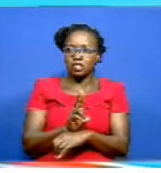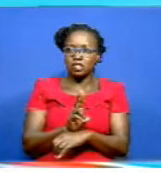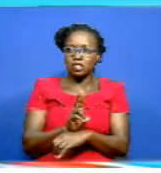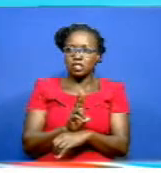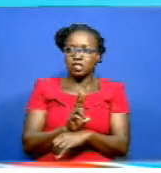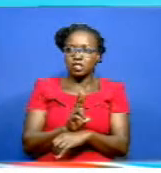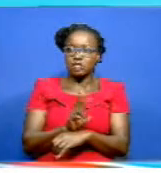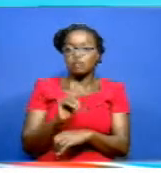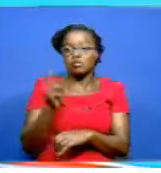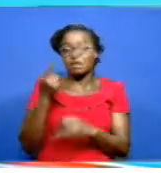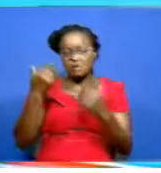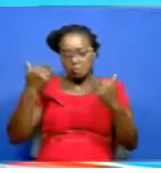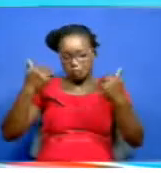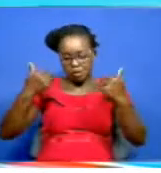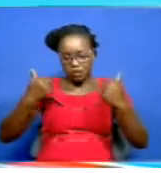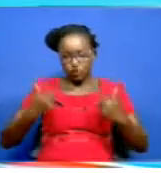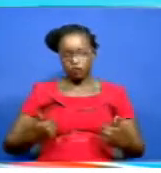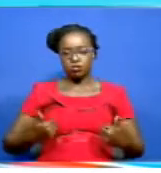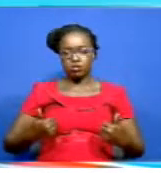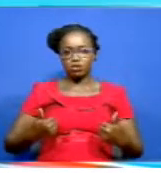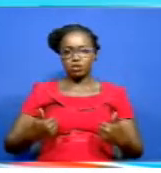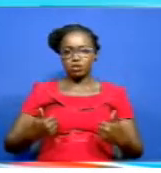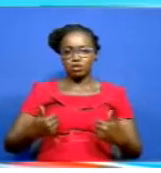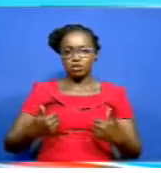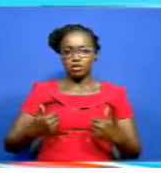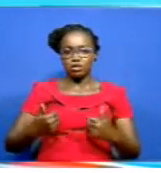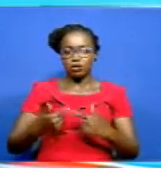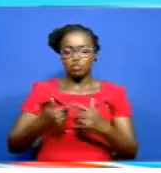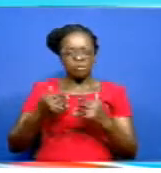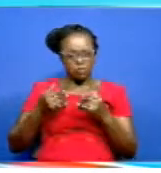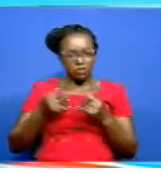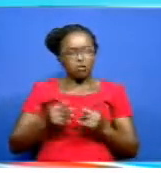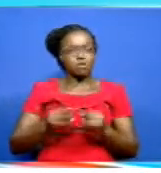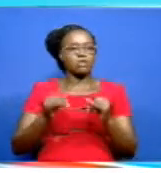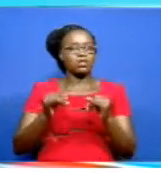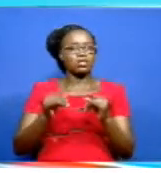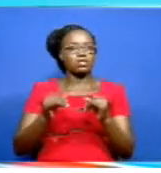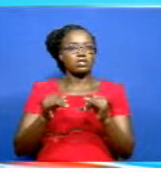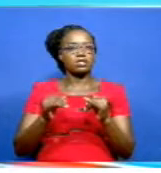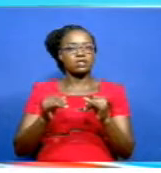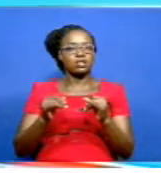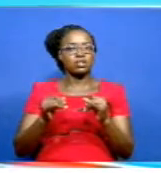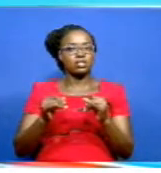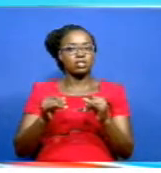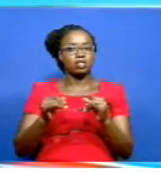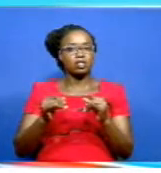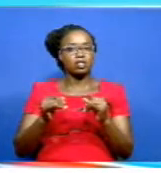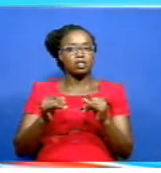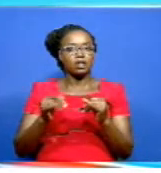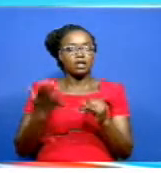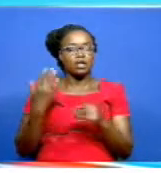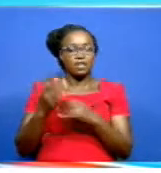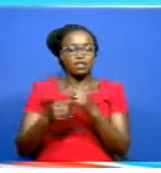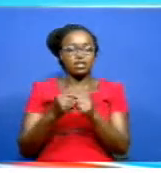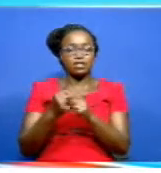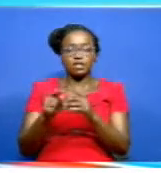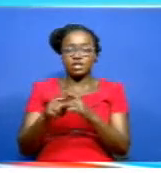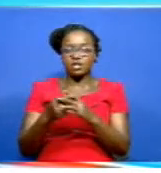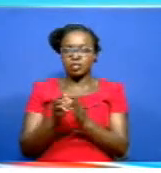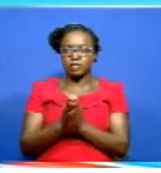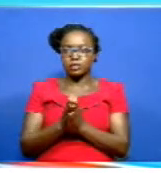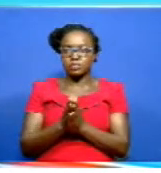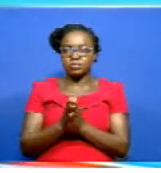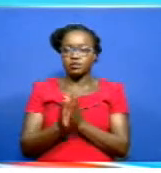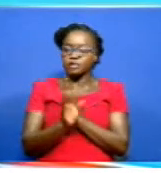the first person, of course, outside the trials. The trials taking place sometimes last year. Some countries have